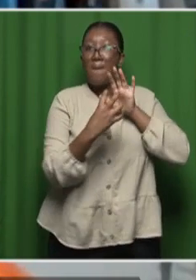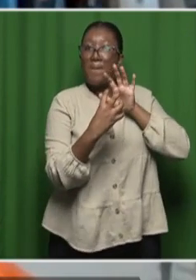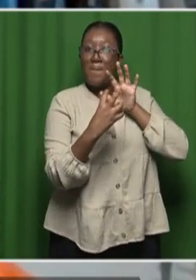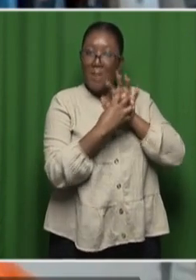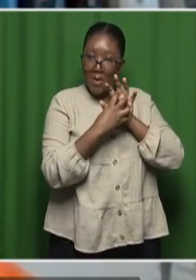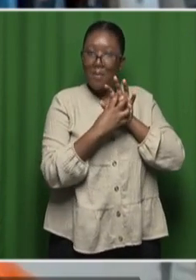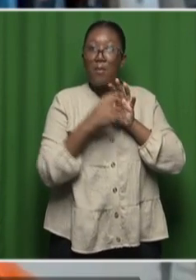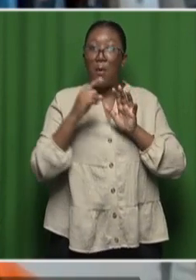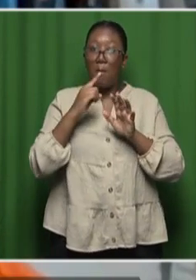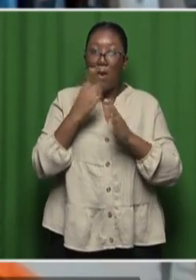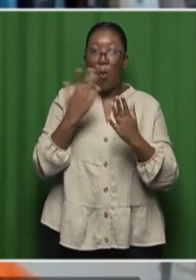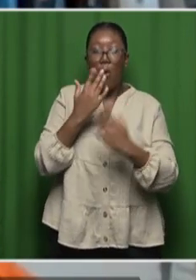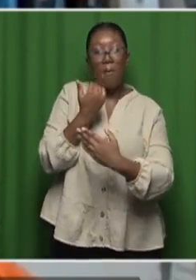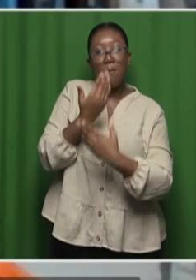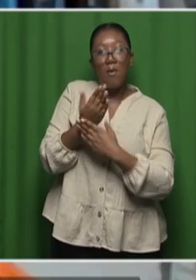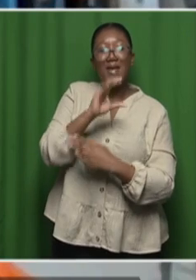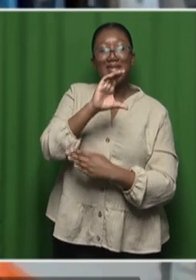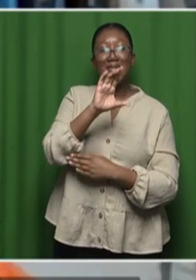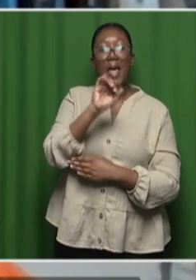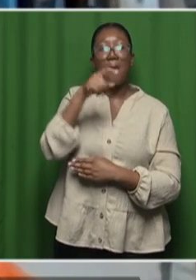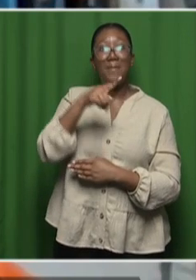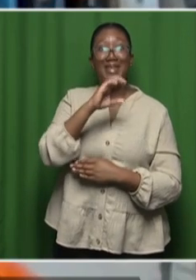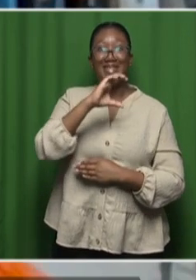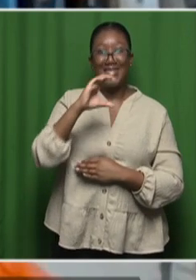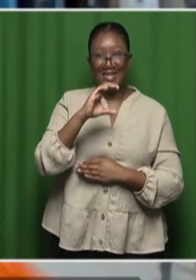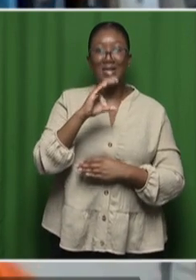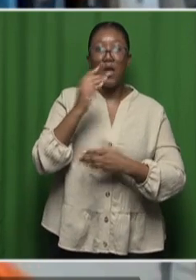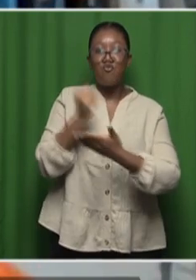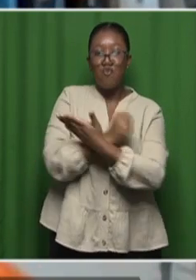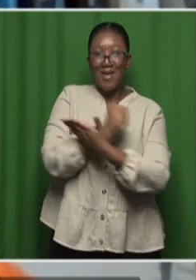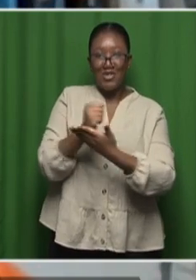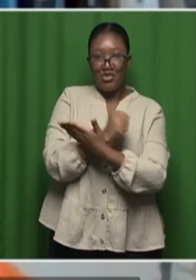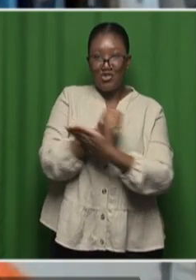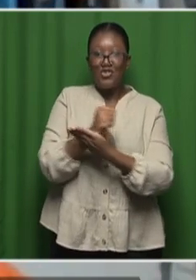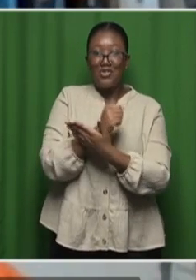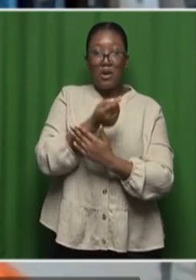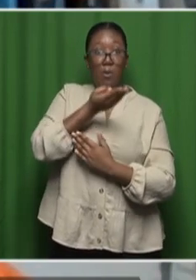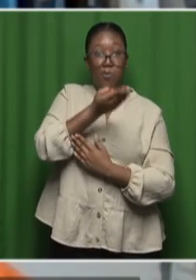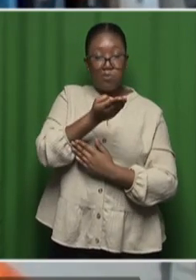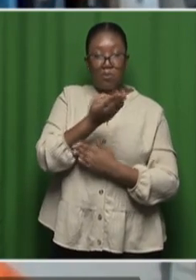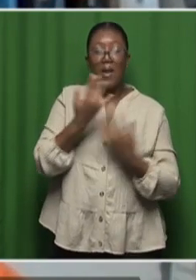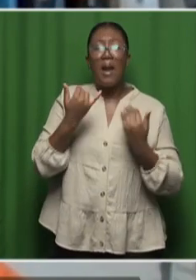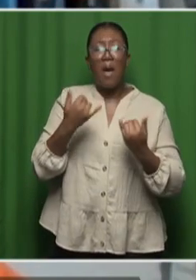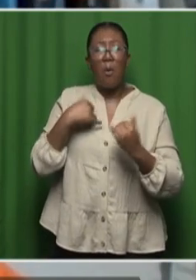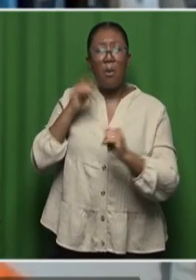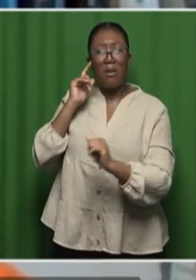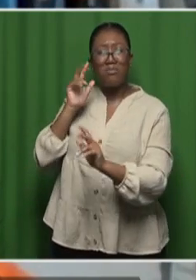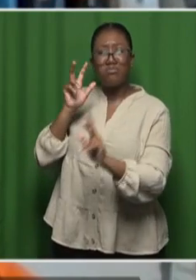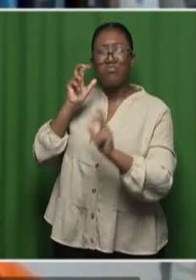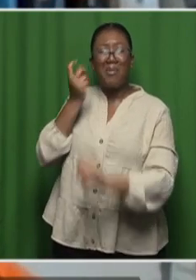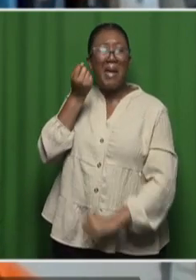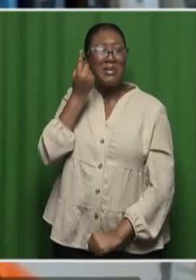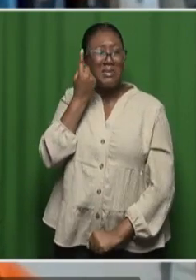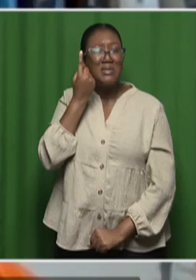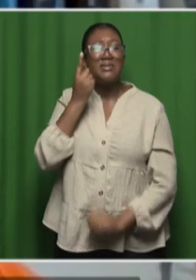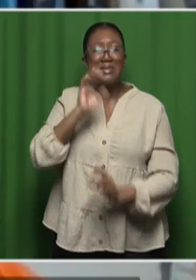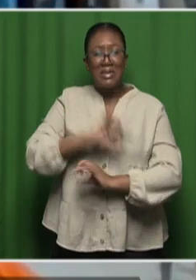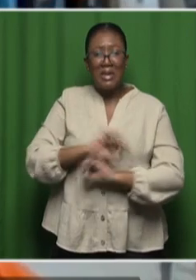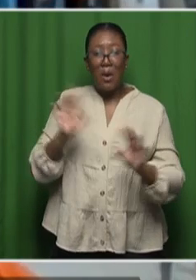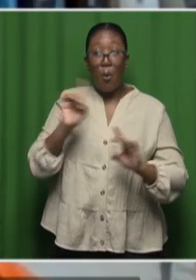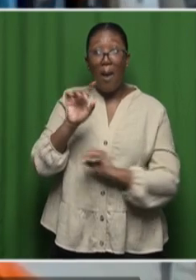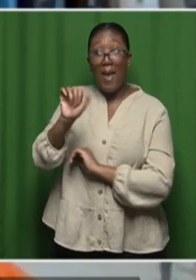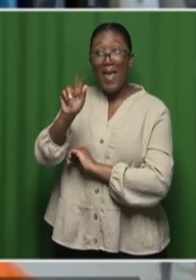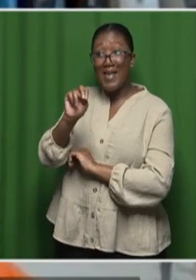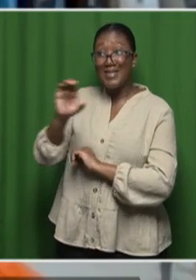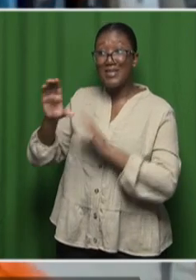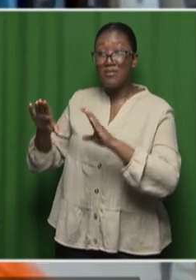the CIPC on the trademarks registry. So from what I understand in this case, the